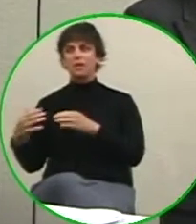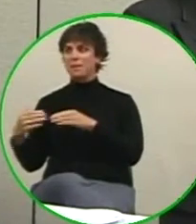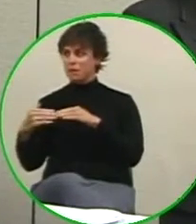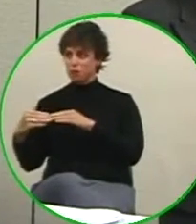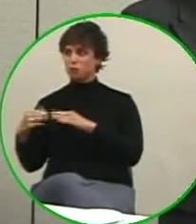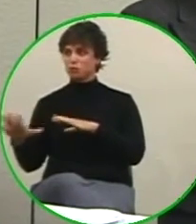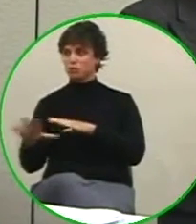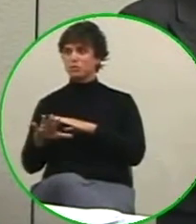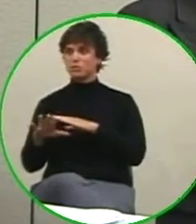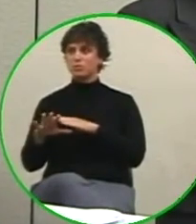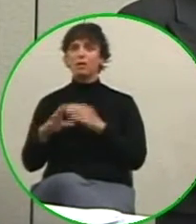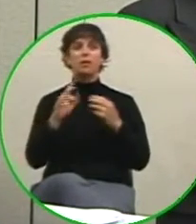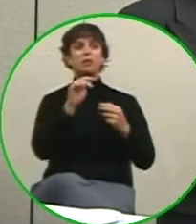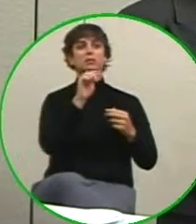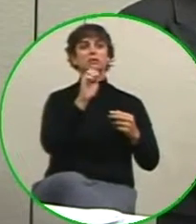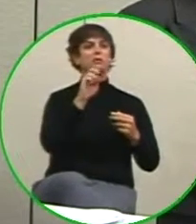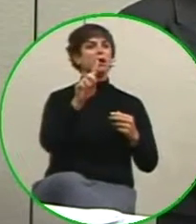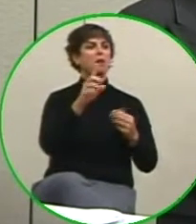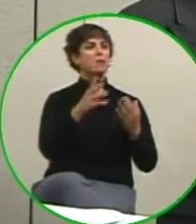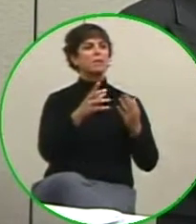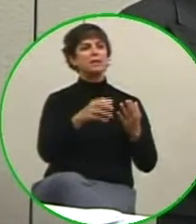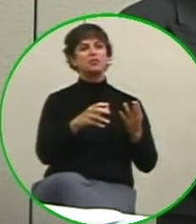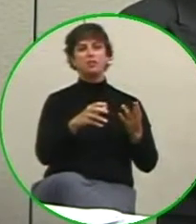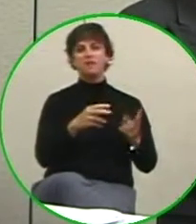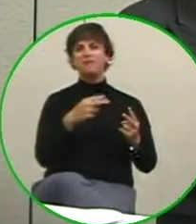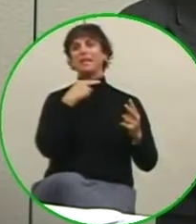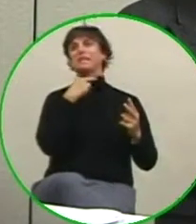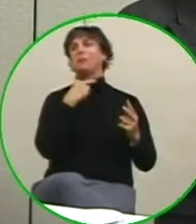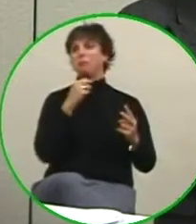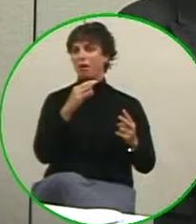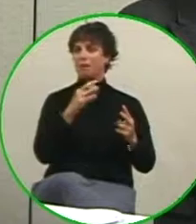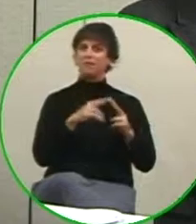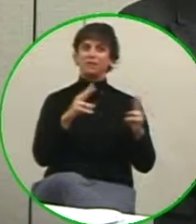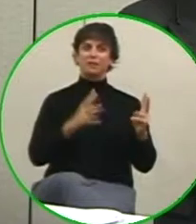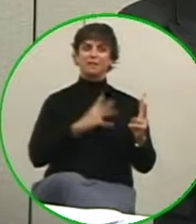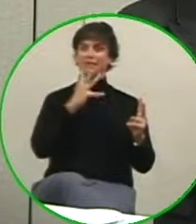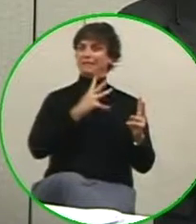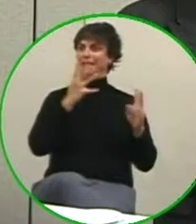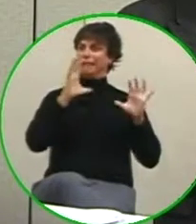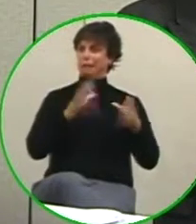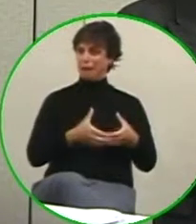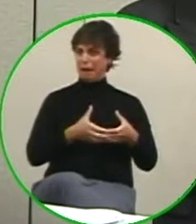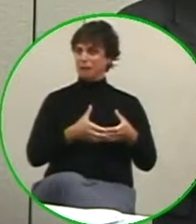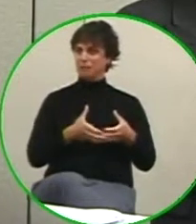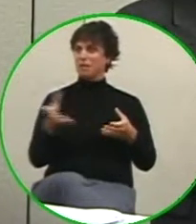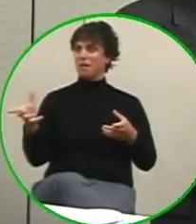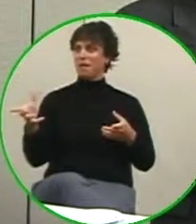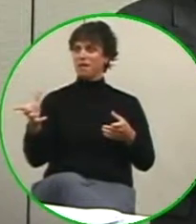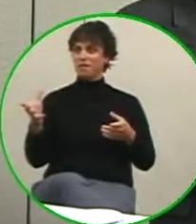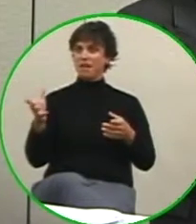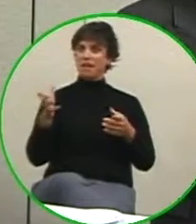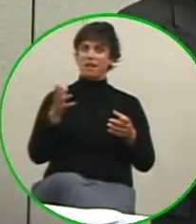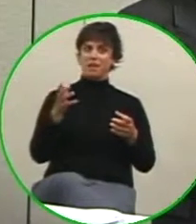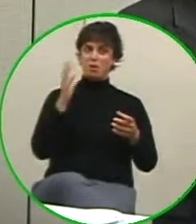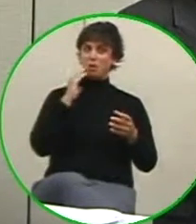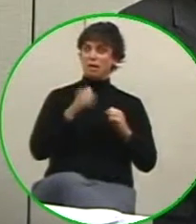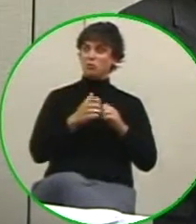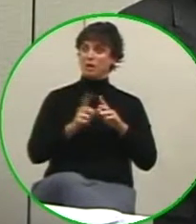peers. Todd may be the unwitting victim of a very sophisticated class that knows how to get out of assignments.